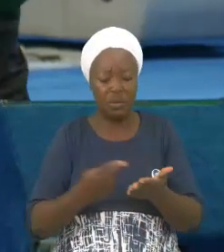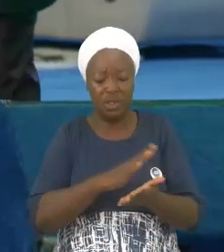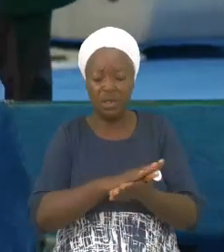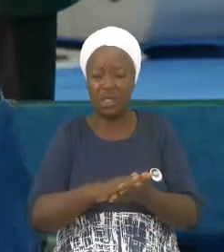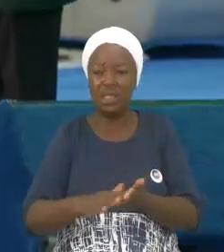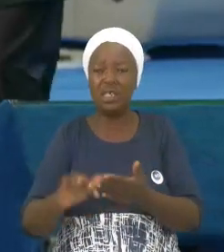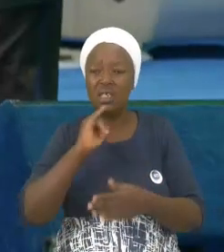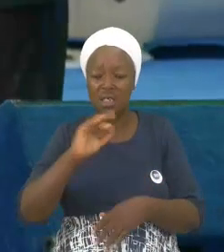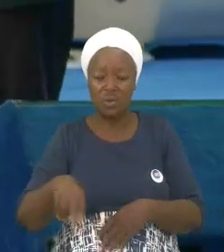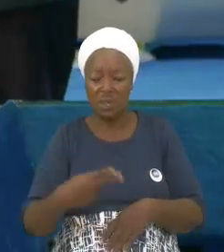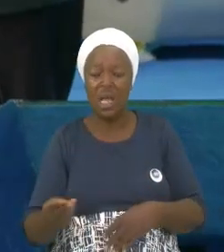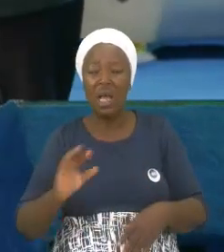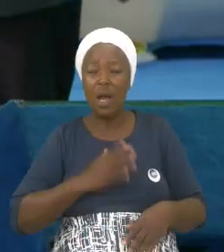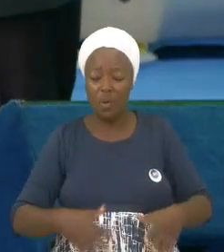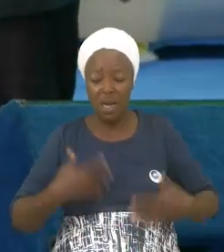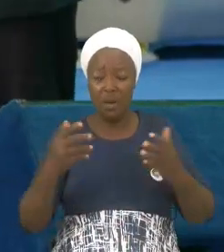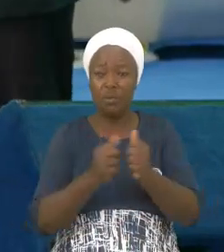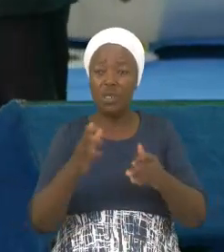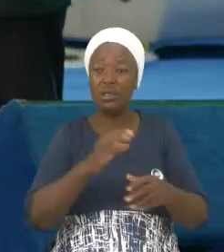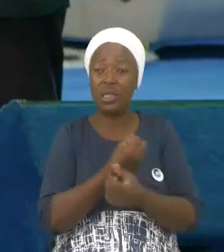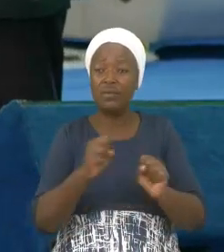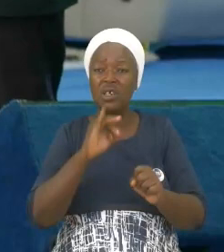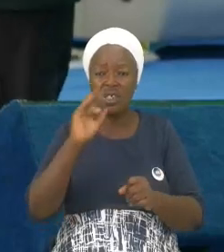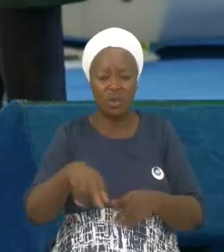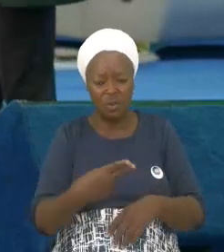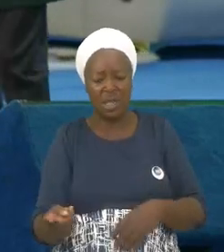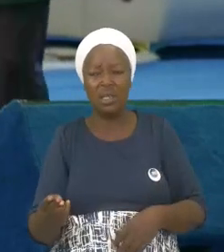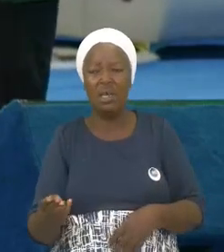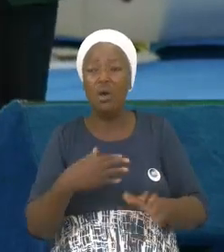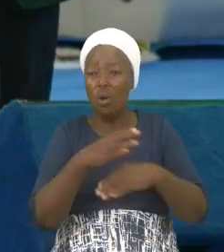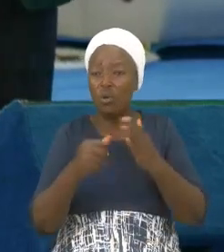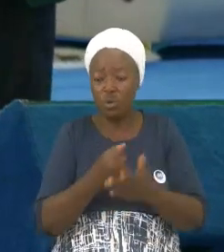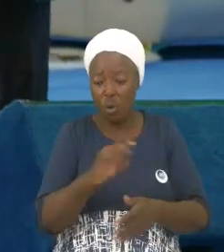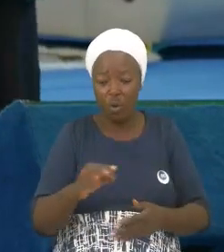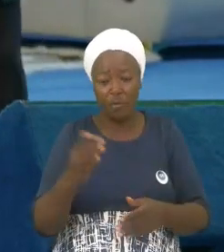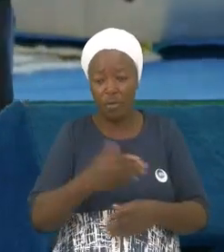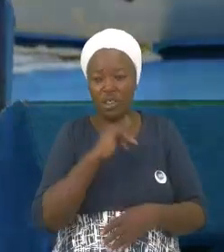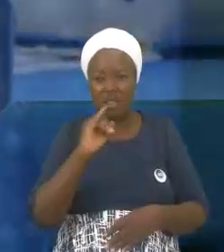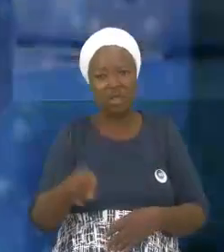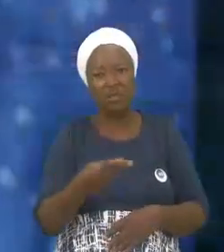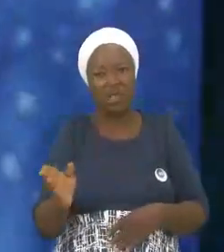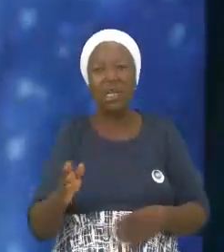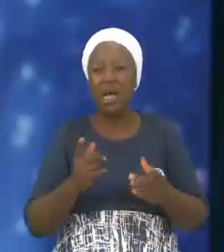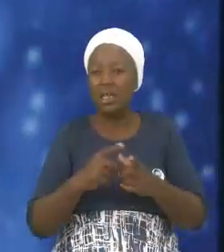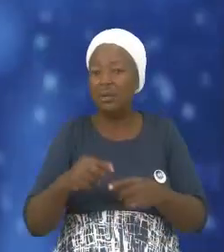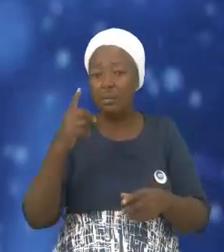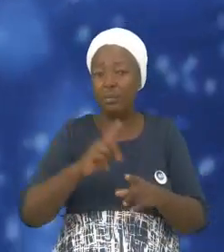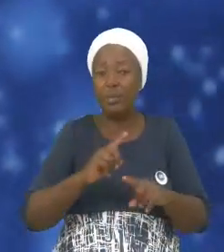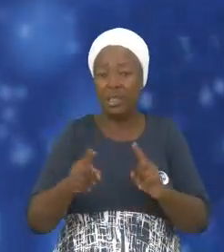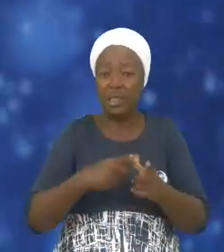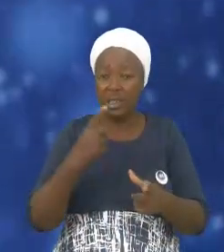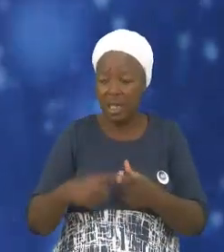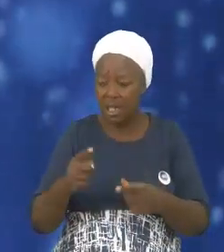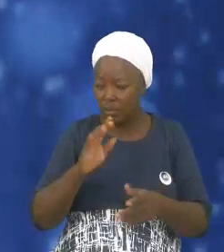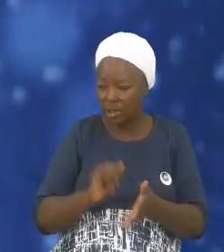without salvation, useless. All those, of course, useless. But then, the person, the converter, the one